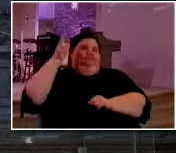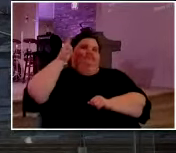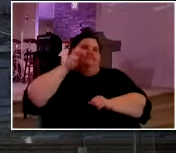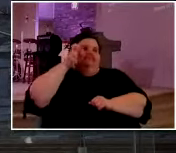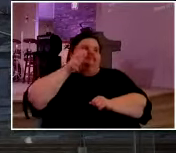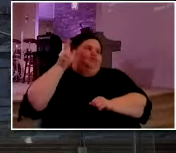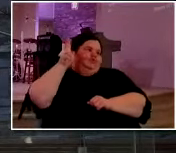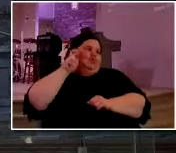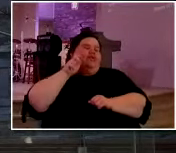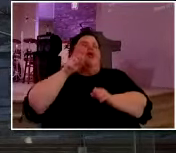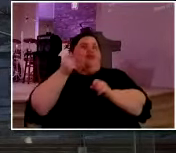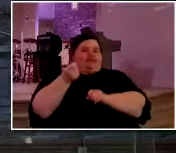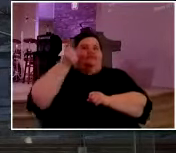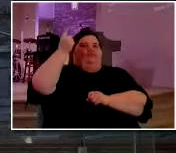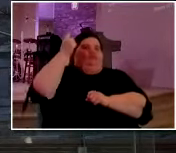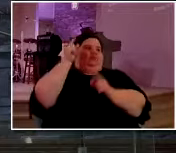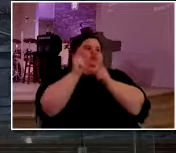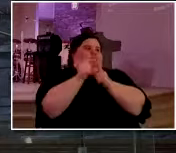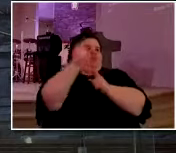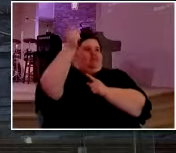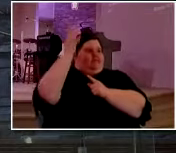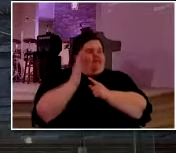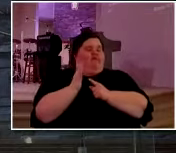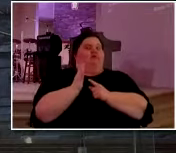to cause us to believe.